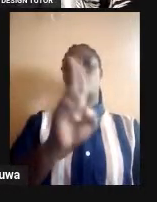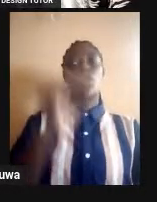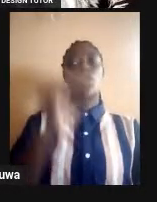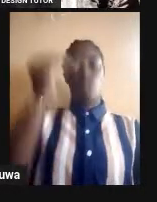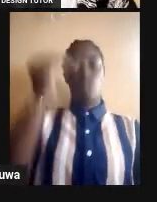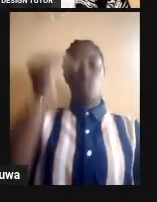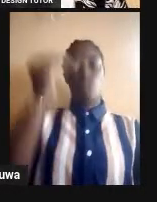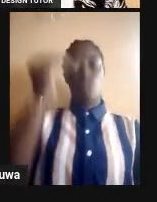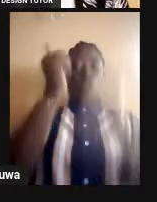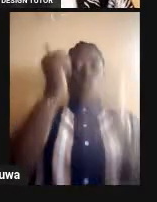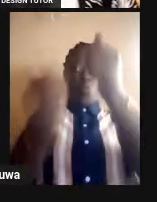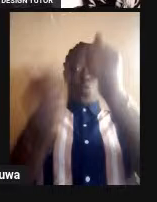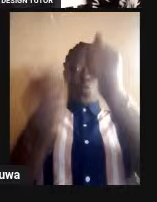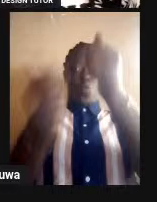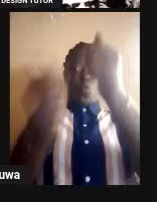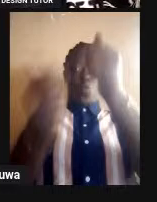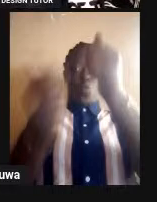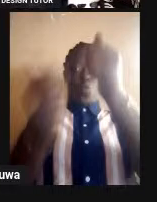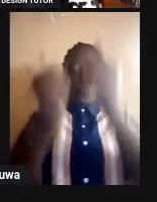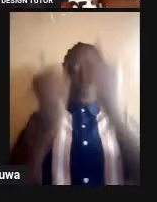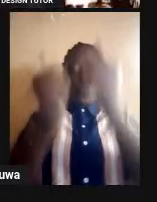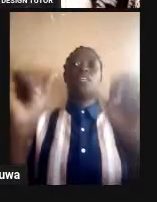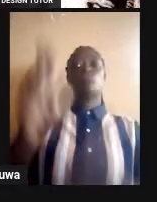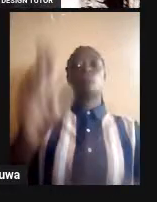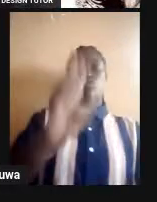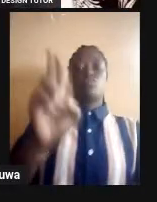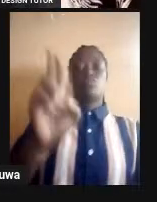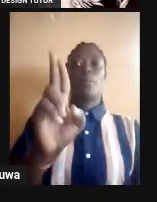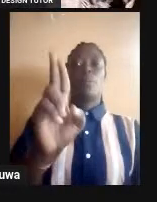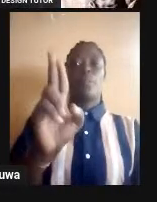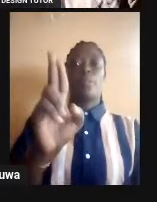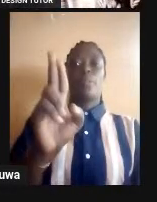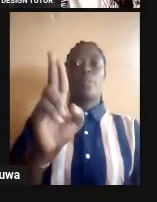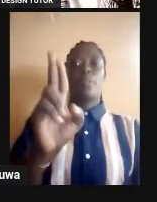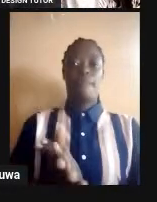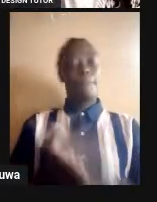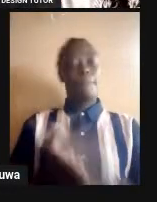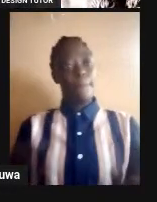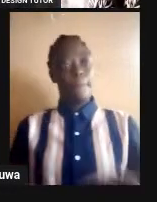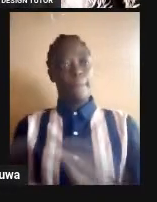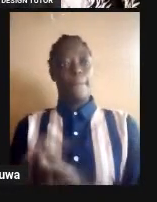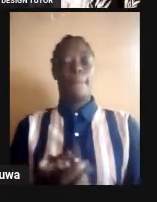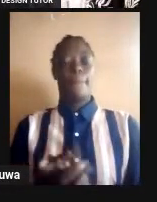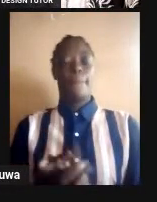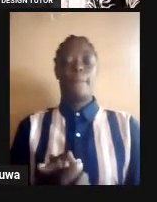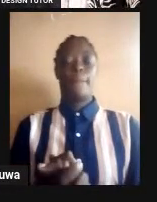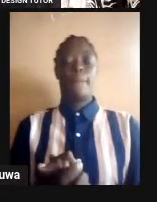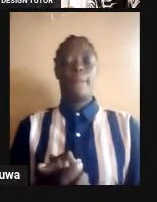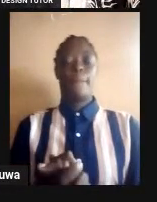So it's applicable in design actually. That's why we're doing this. Next slide, please.